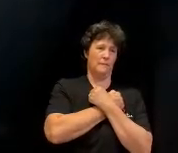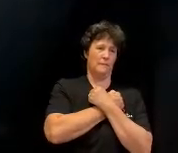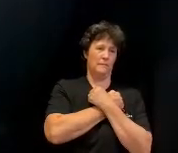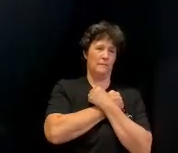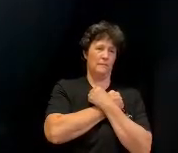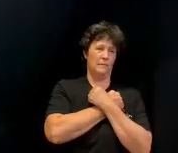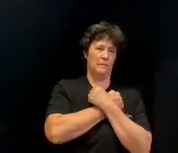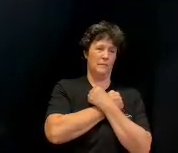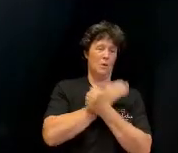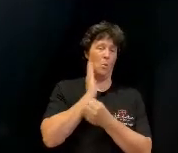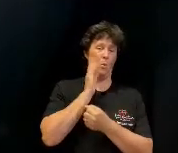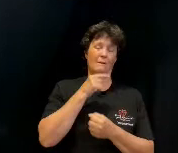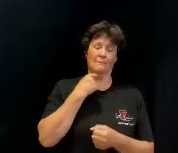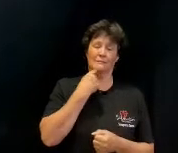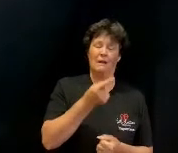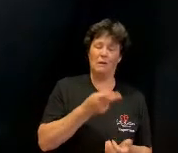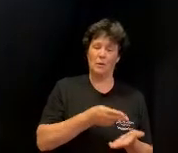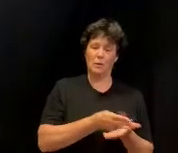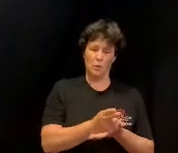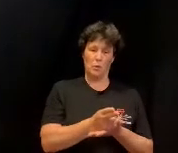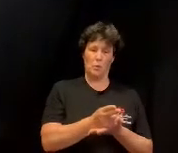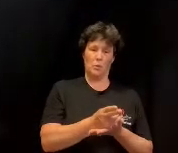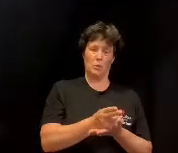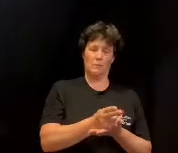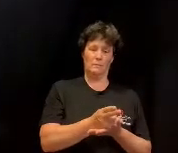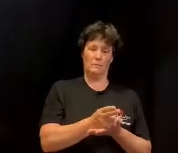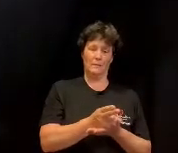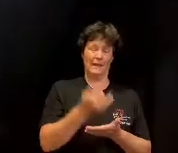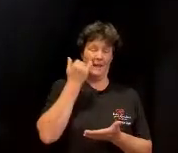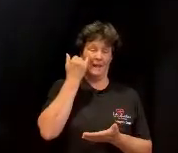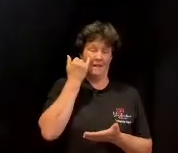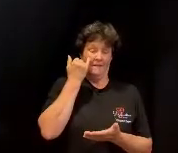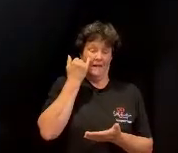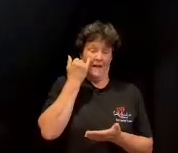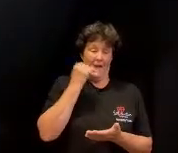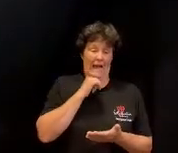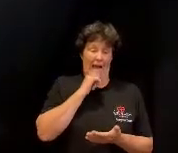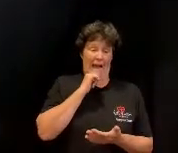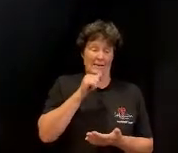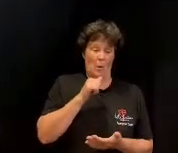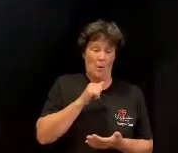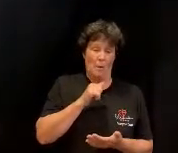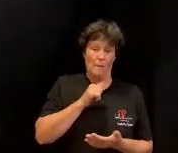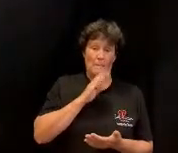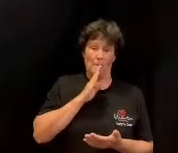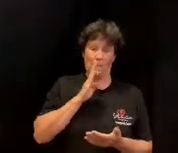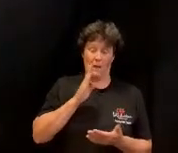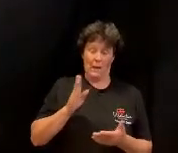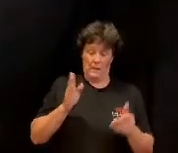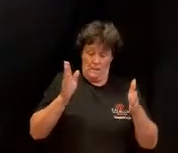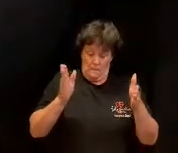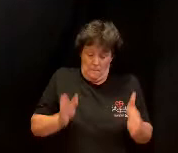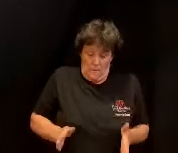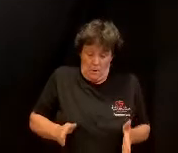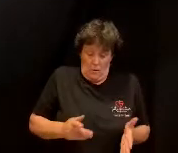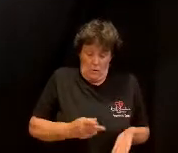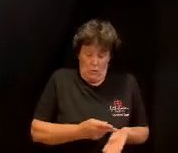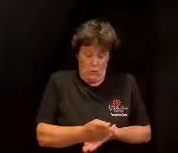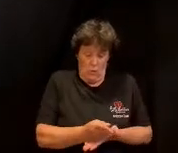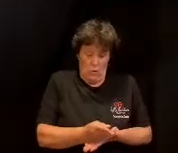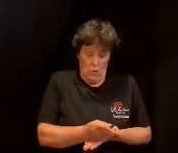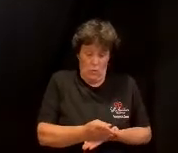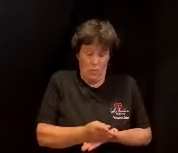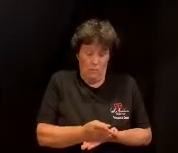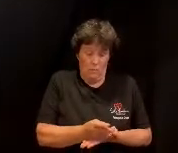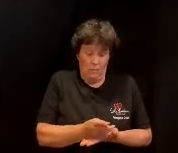Love will tell the truth. If I don't be a person of truth inside of relationship and doing what I'm called to do, and